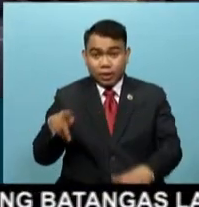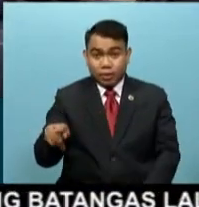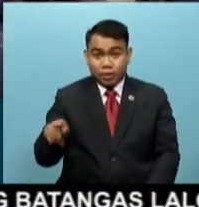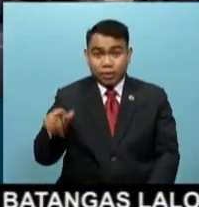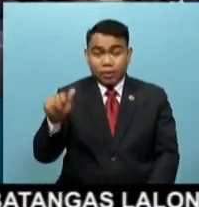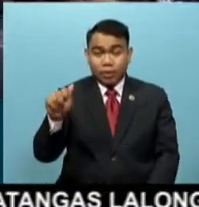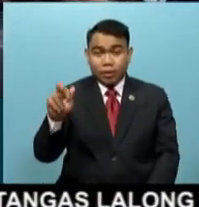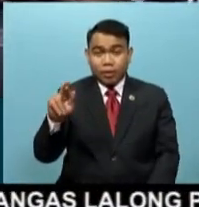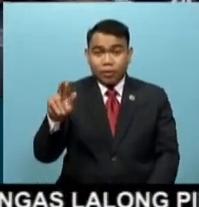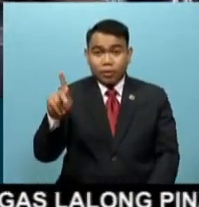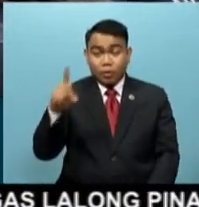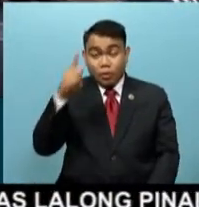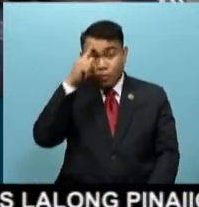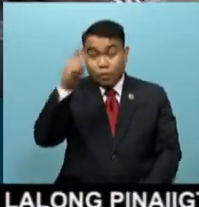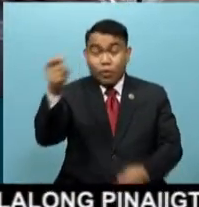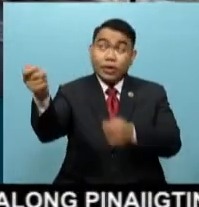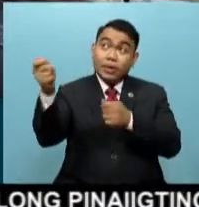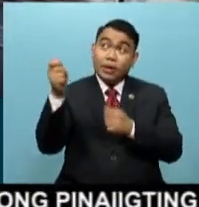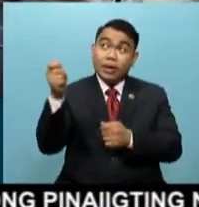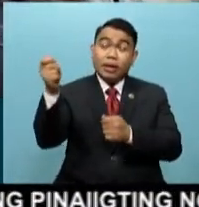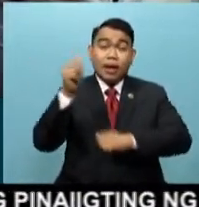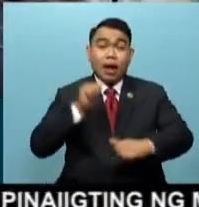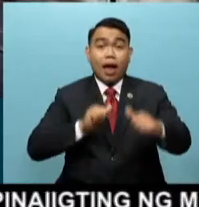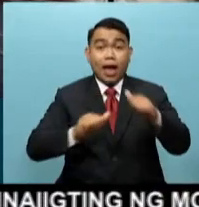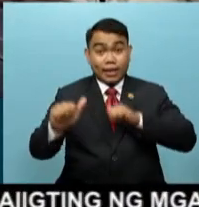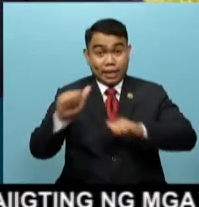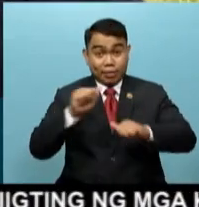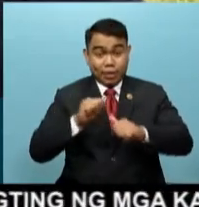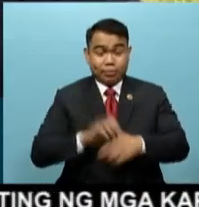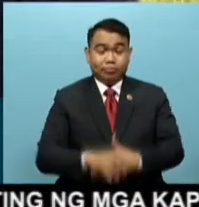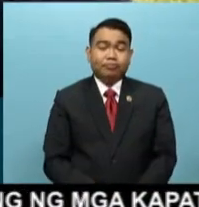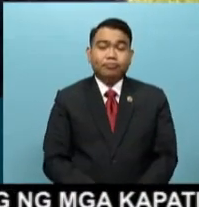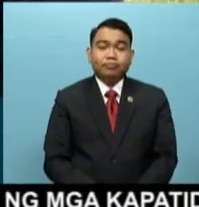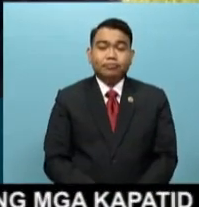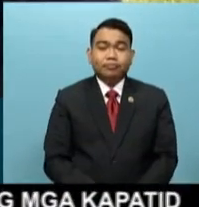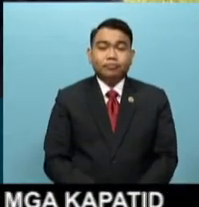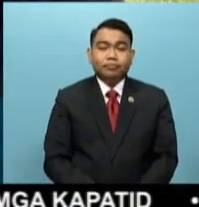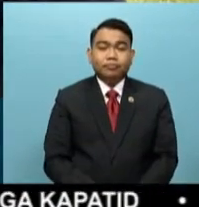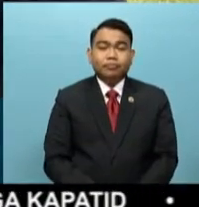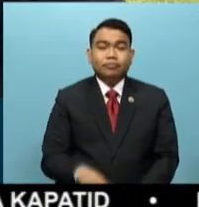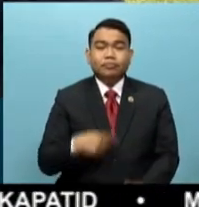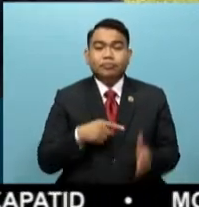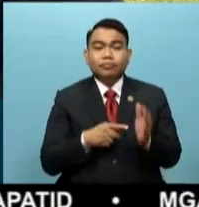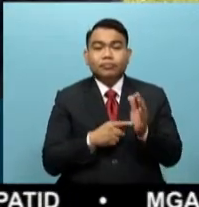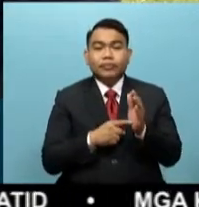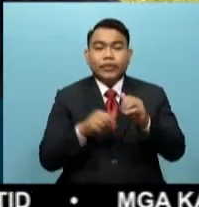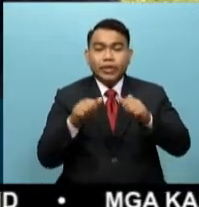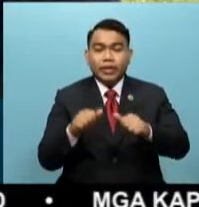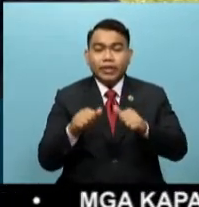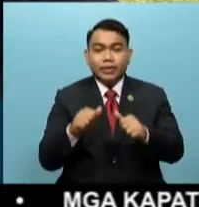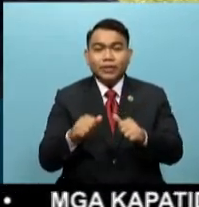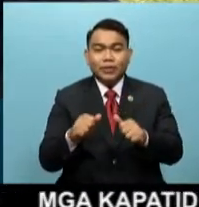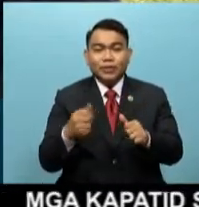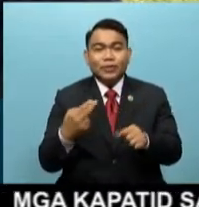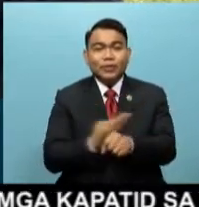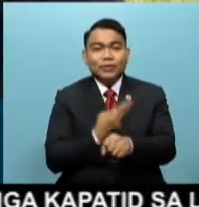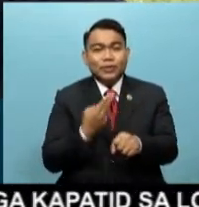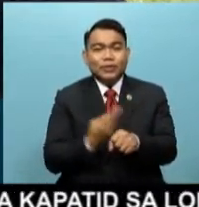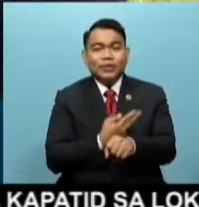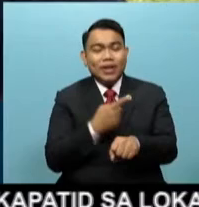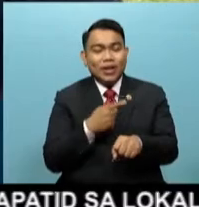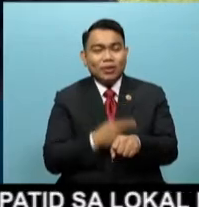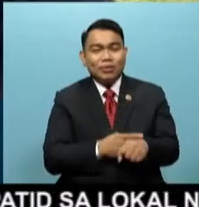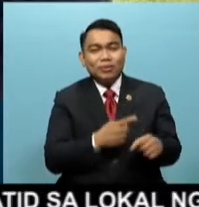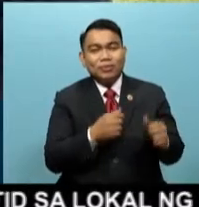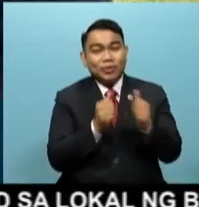a memorable kite flying activity. Children benefited by being able to spend more time with each other and